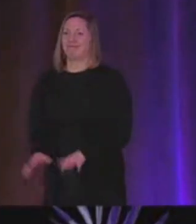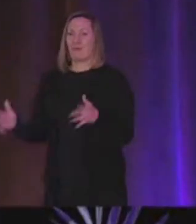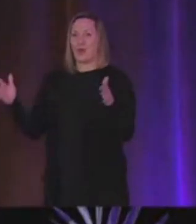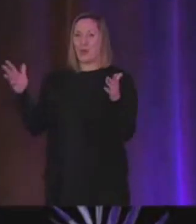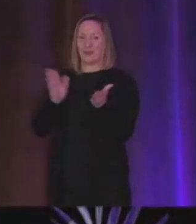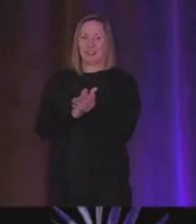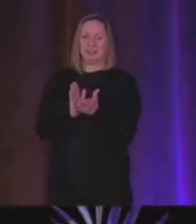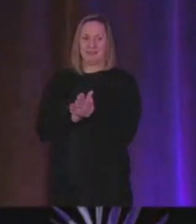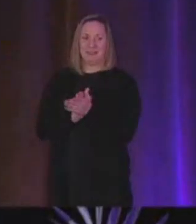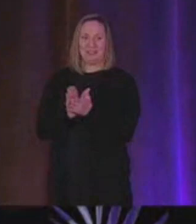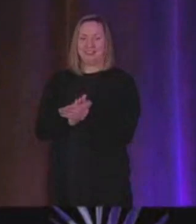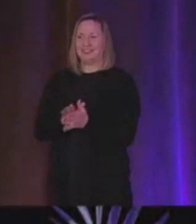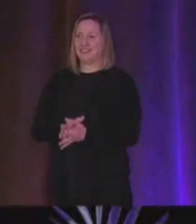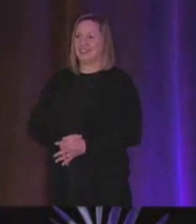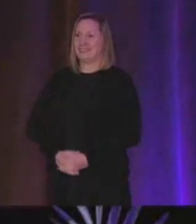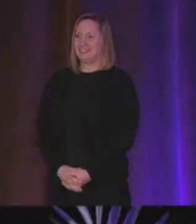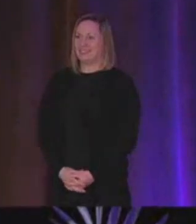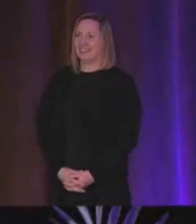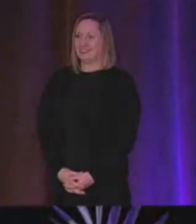Oh my gosh.